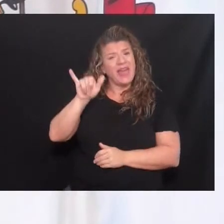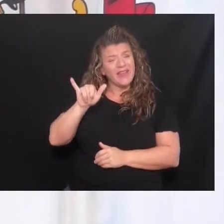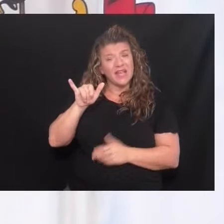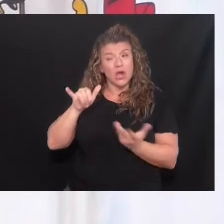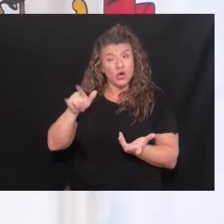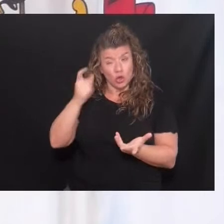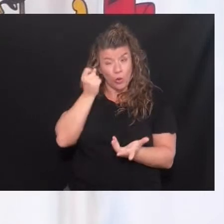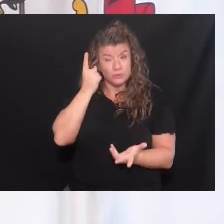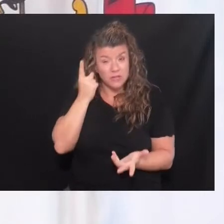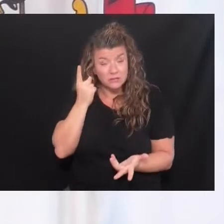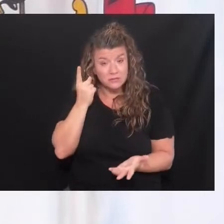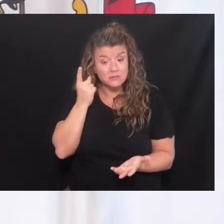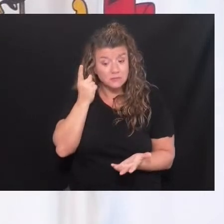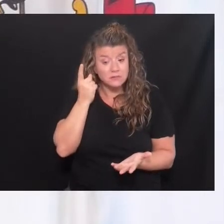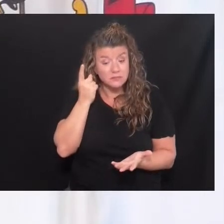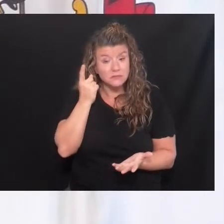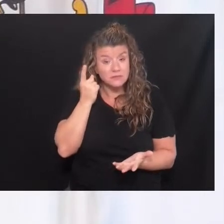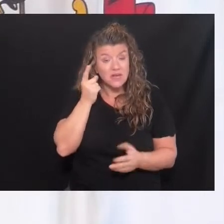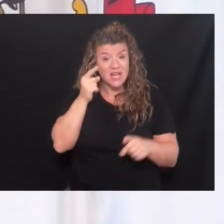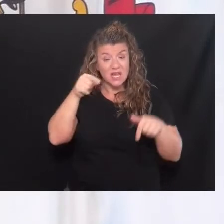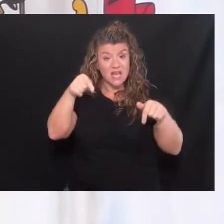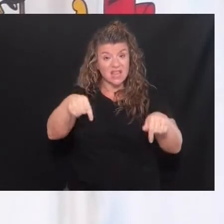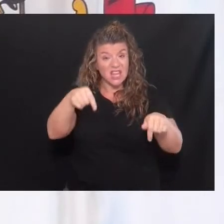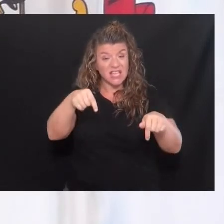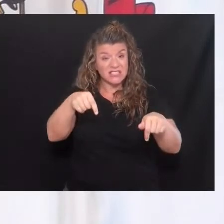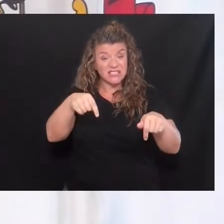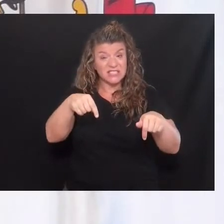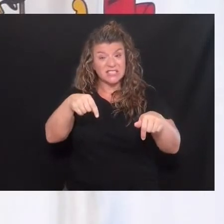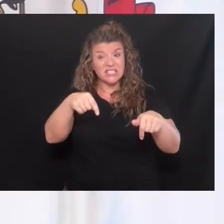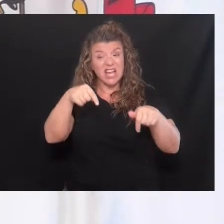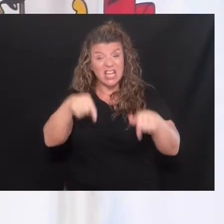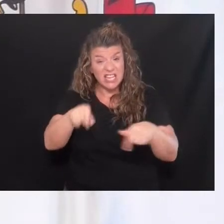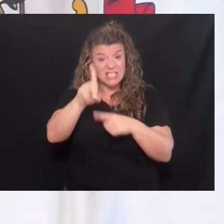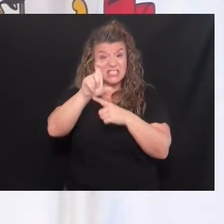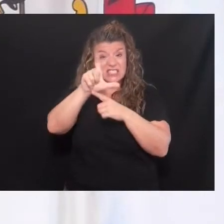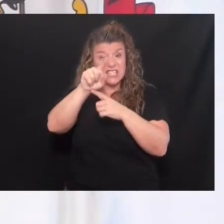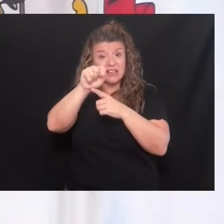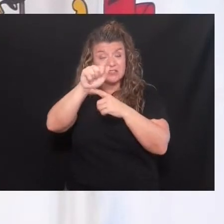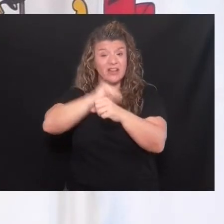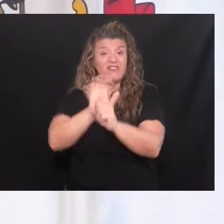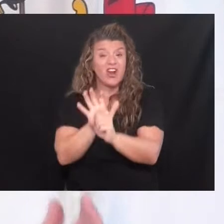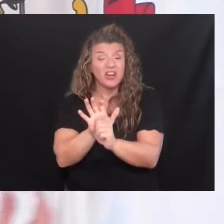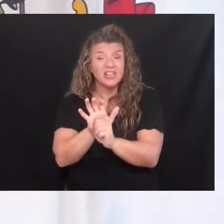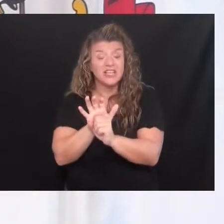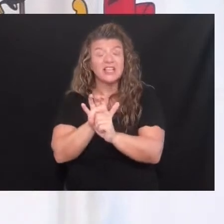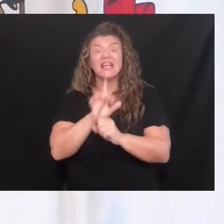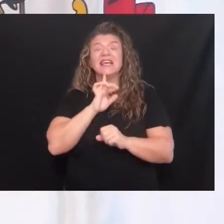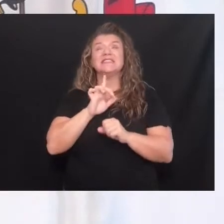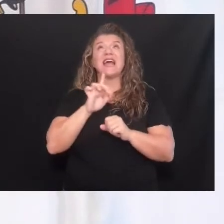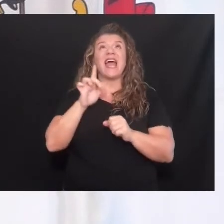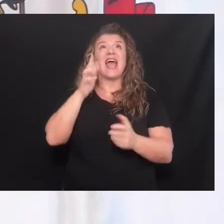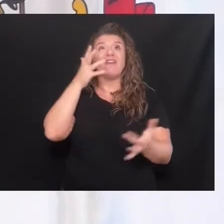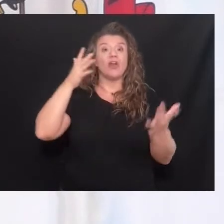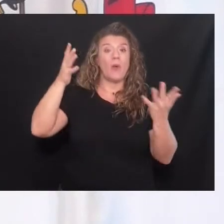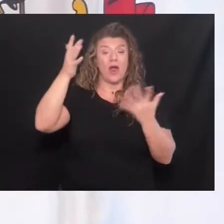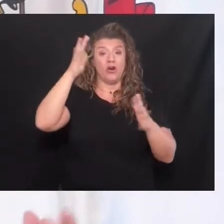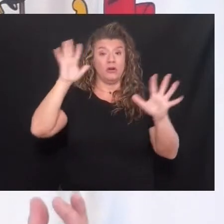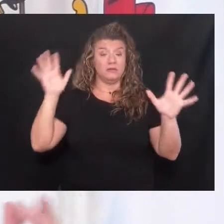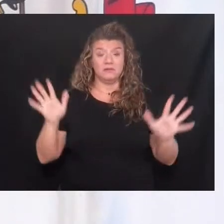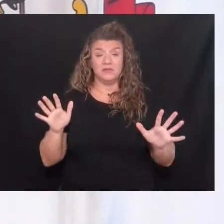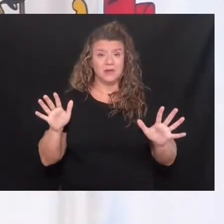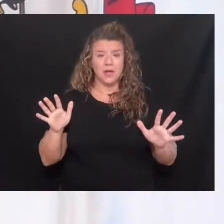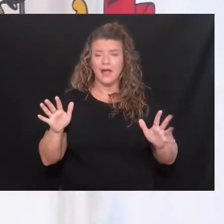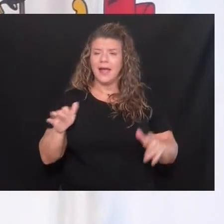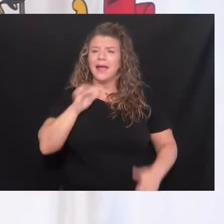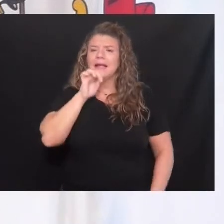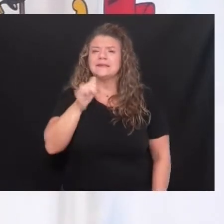not realize that this Delta variant is everywhere? It's not a